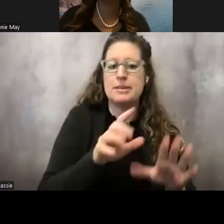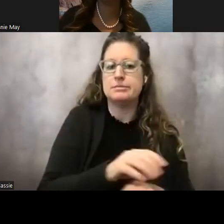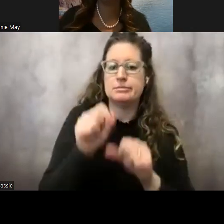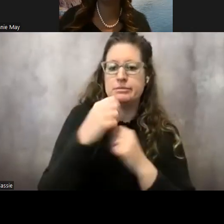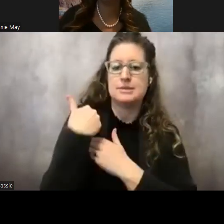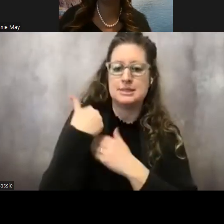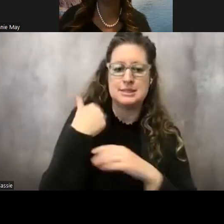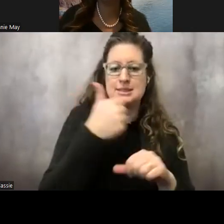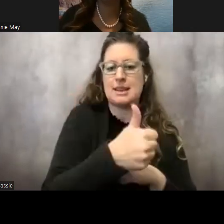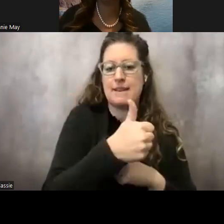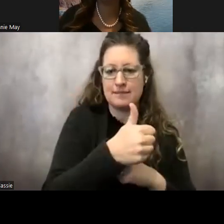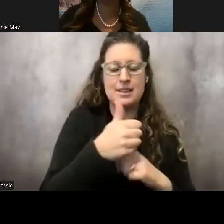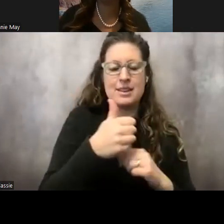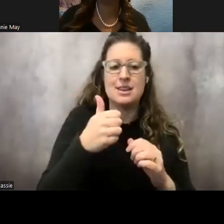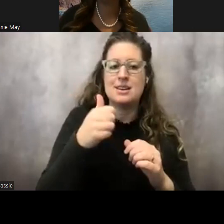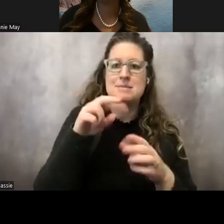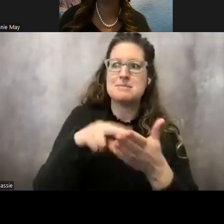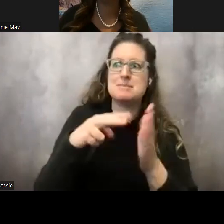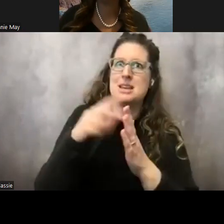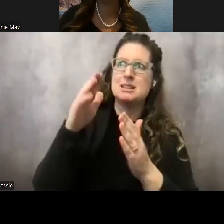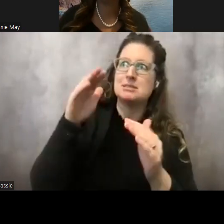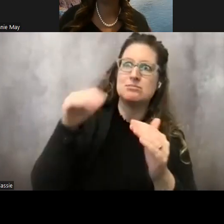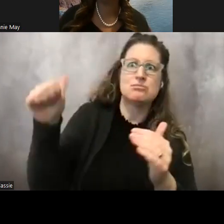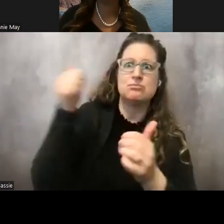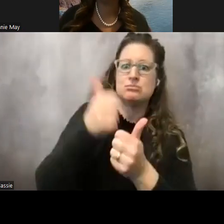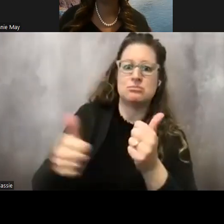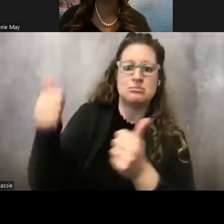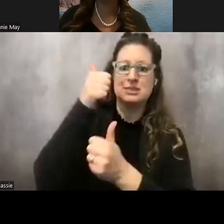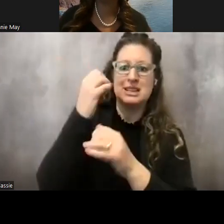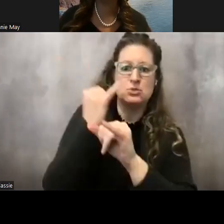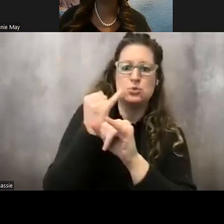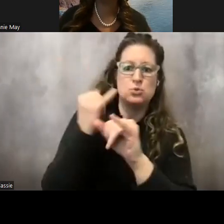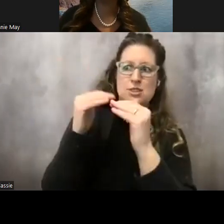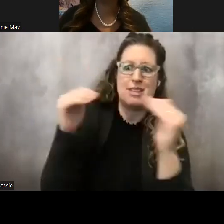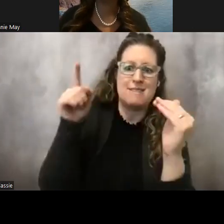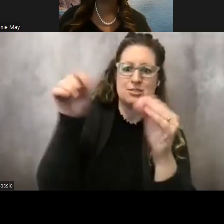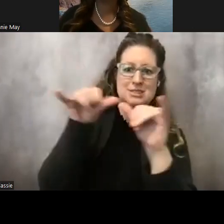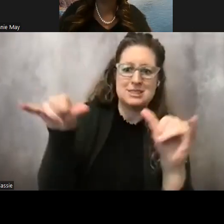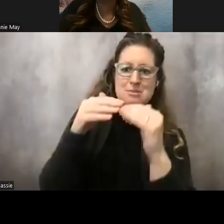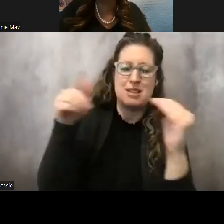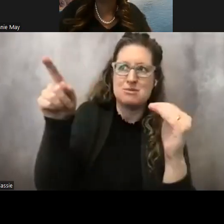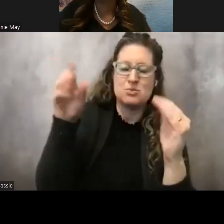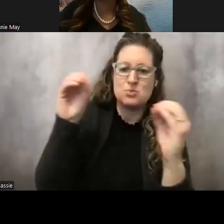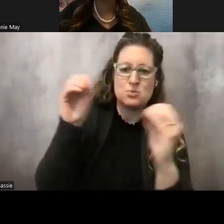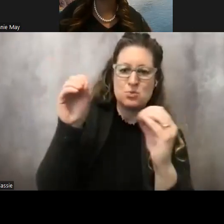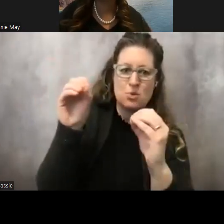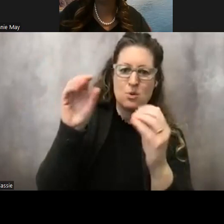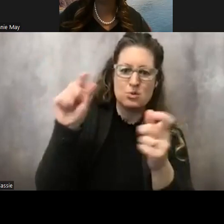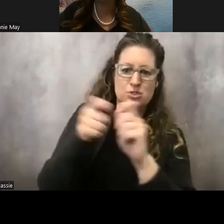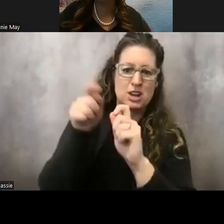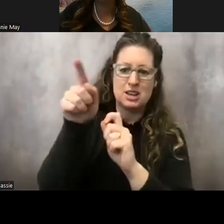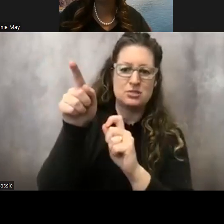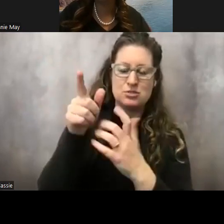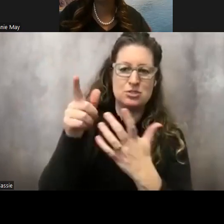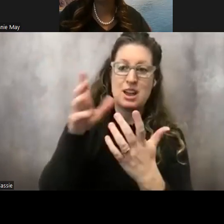of meaningful change by the institution. It doesn't really call for any meaningful inputs by the